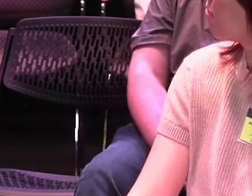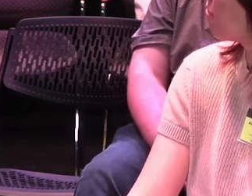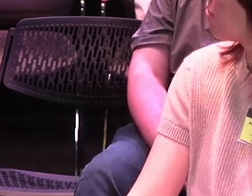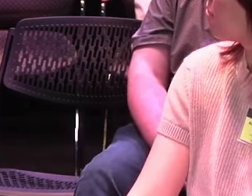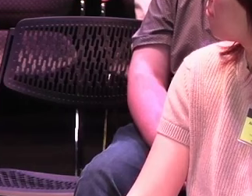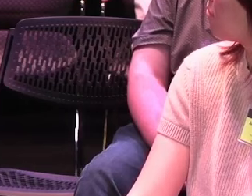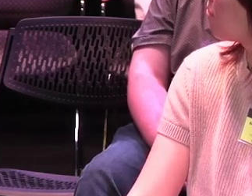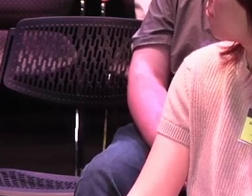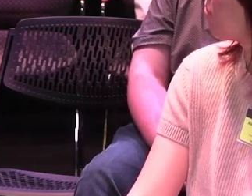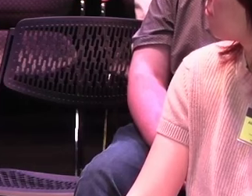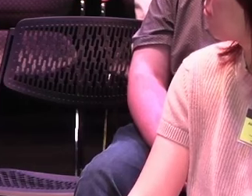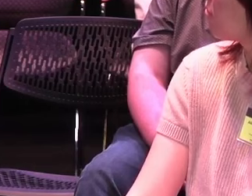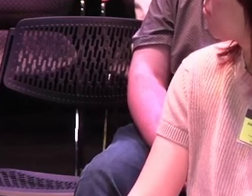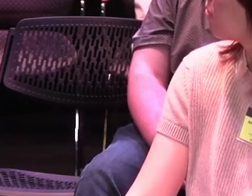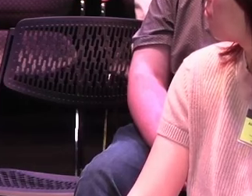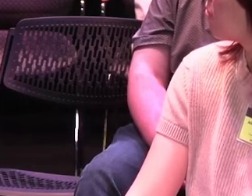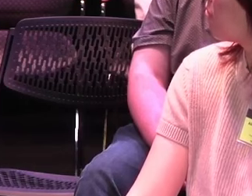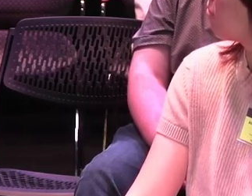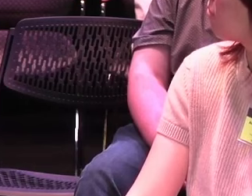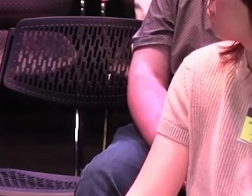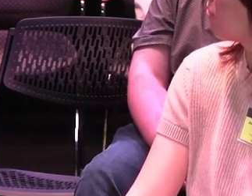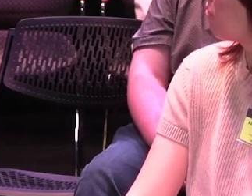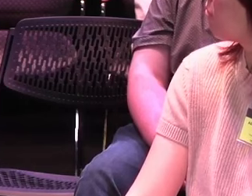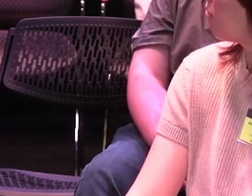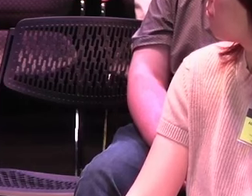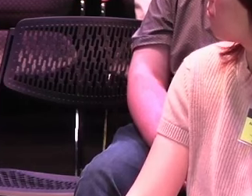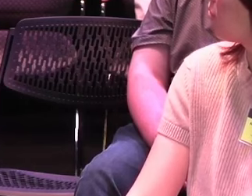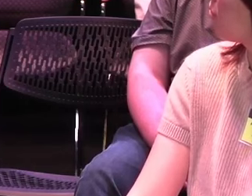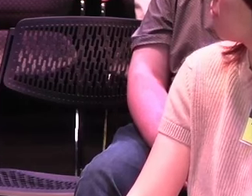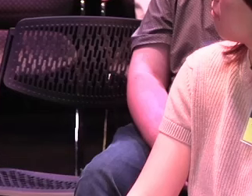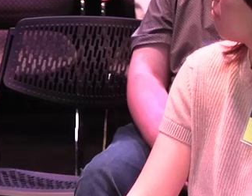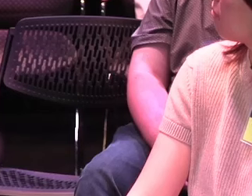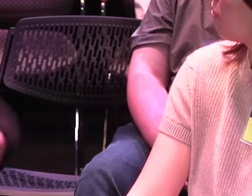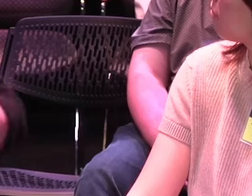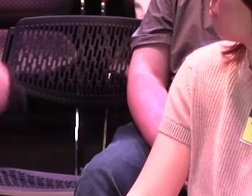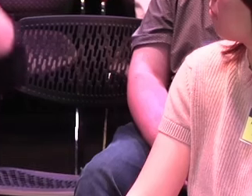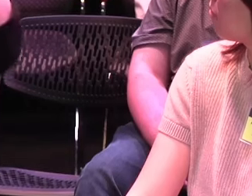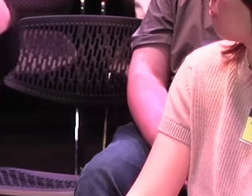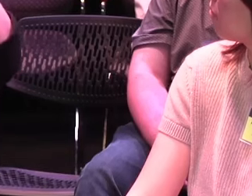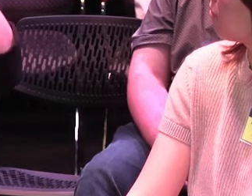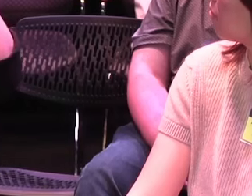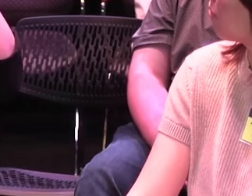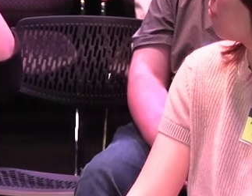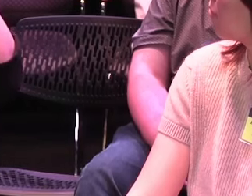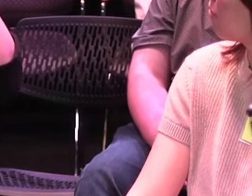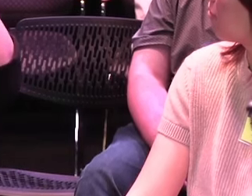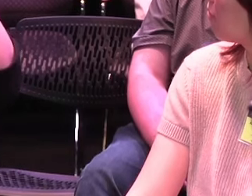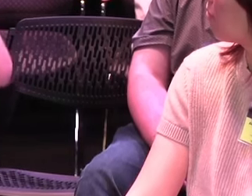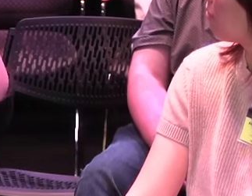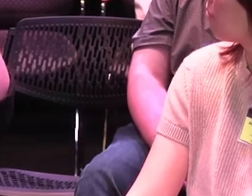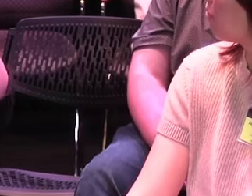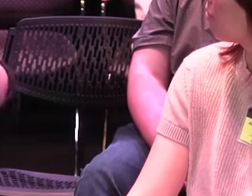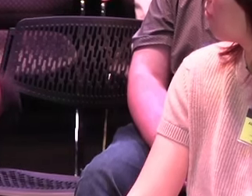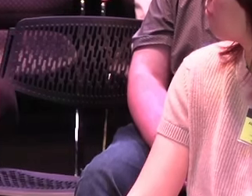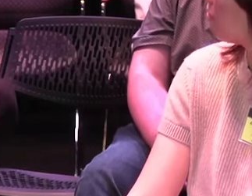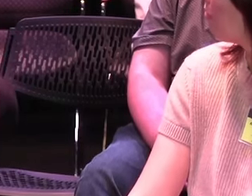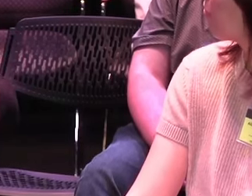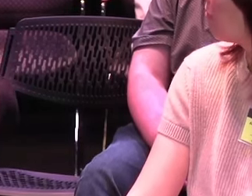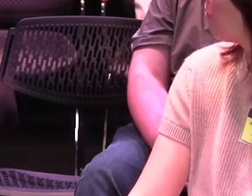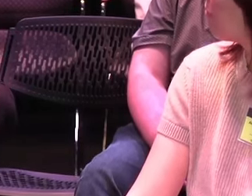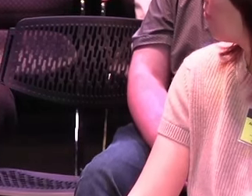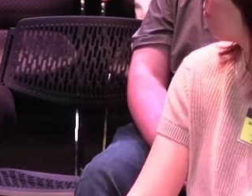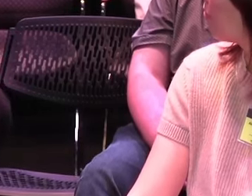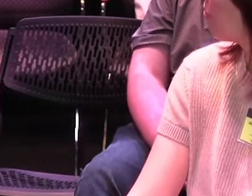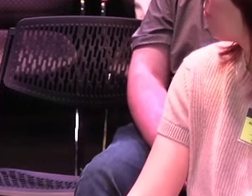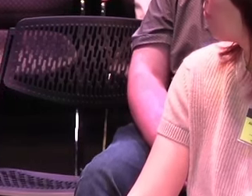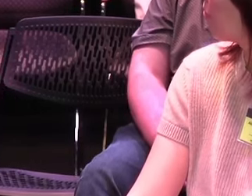spectrum of experience, as well as the power of inclusion of children to elders across, and